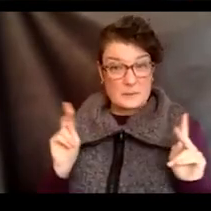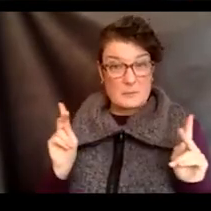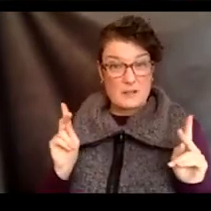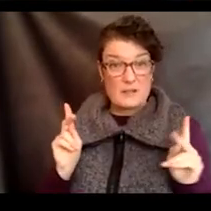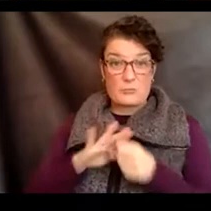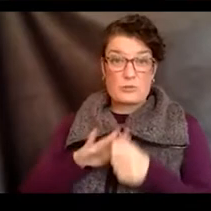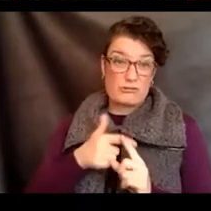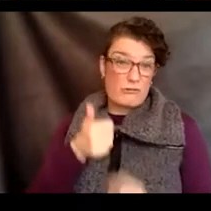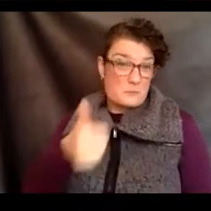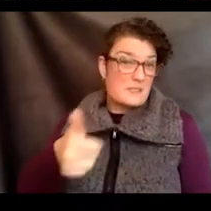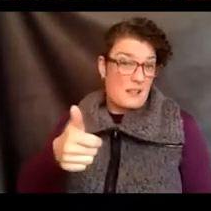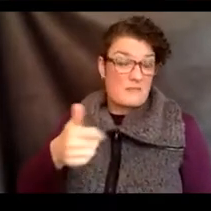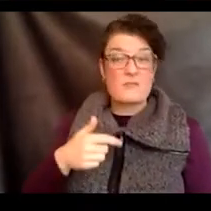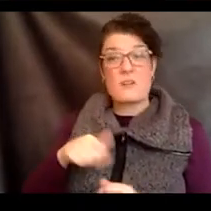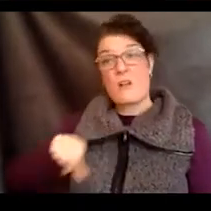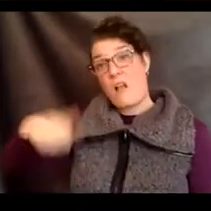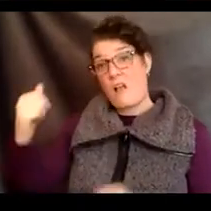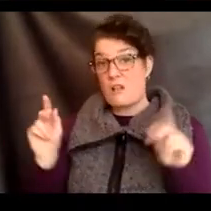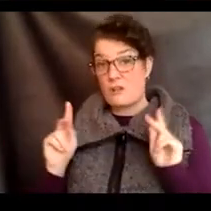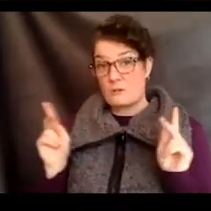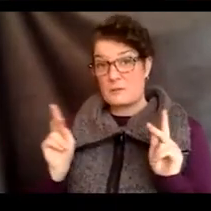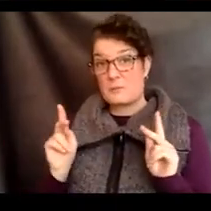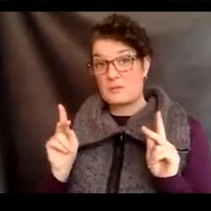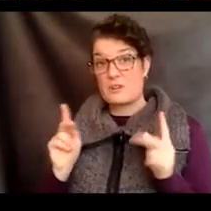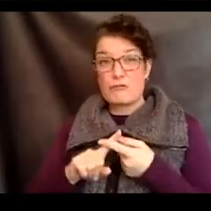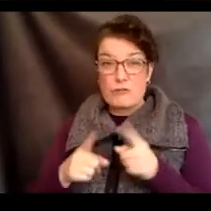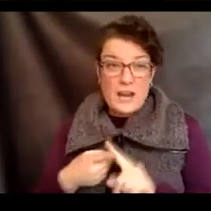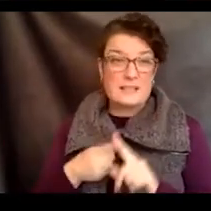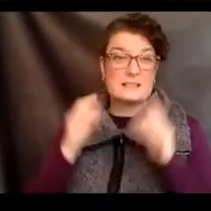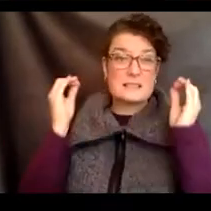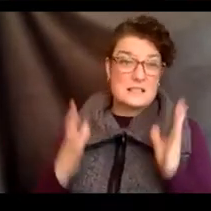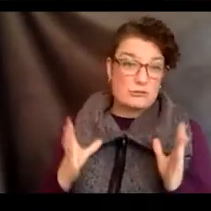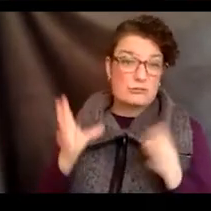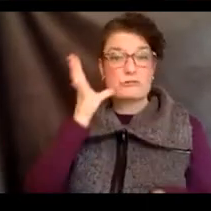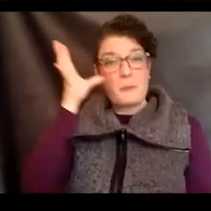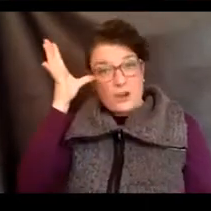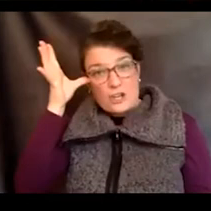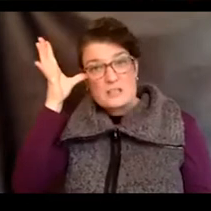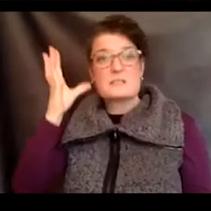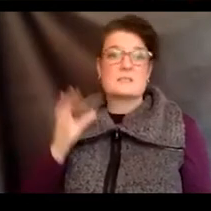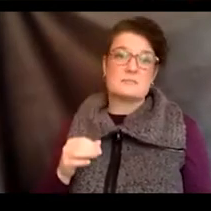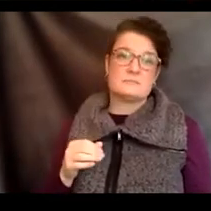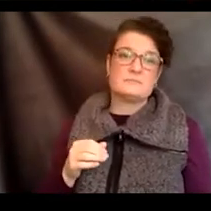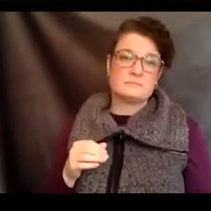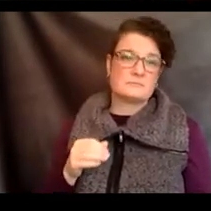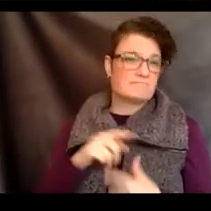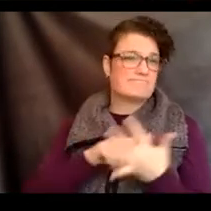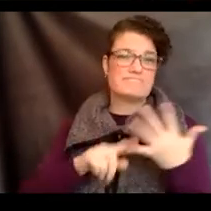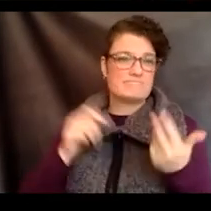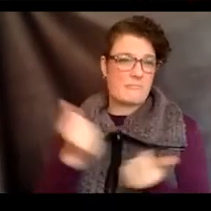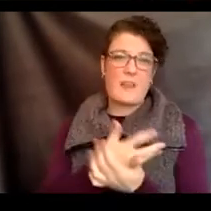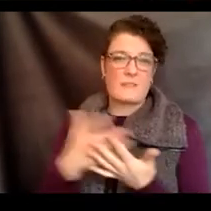pressure comes from themselves, others, their friends, their teachers, their parents. I think it's a combination of everything and